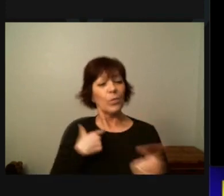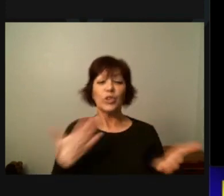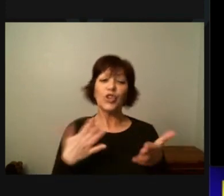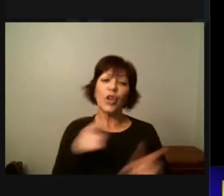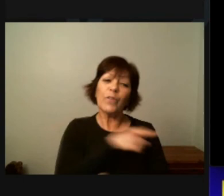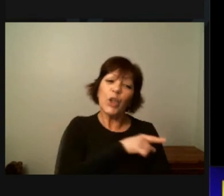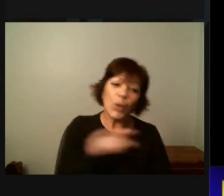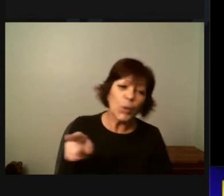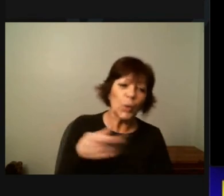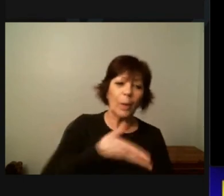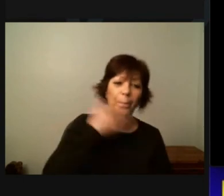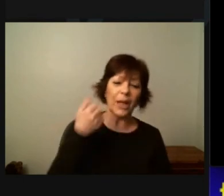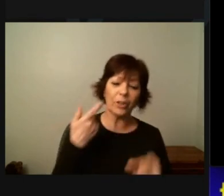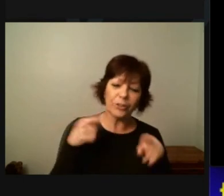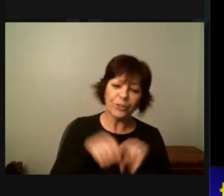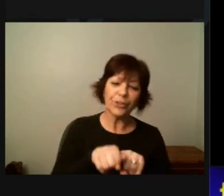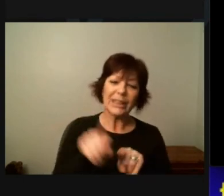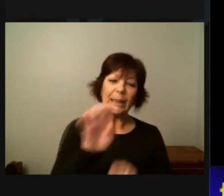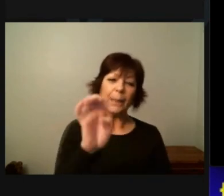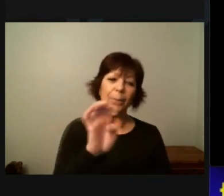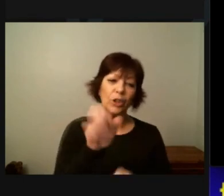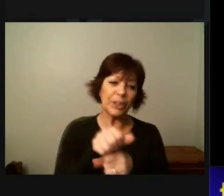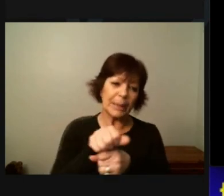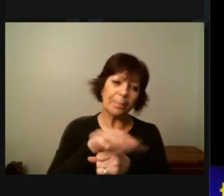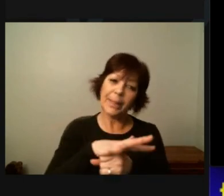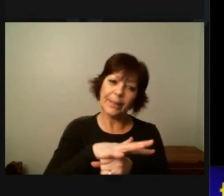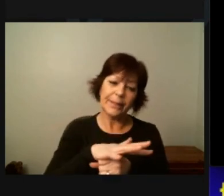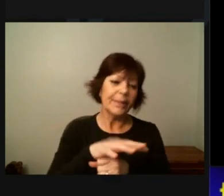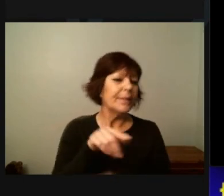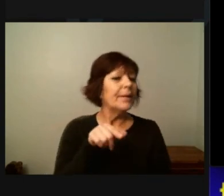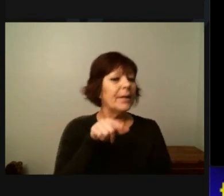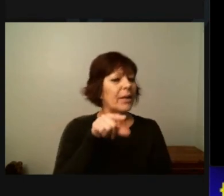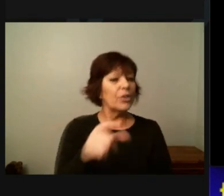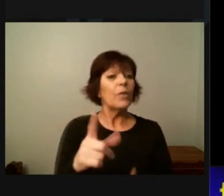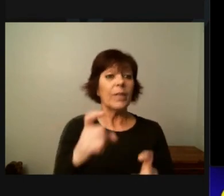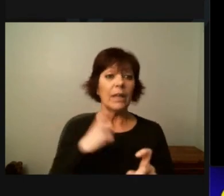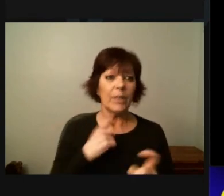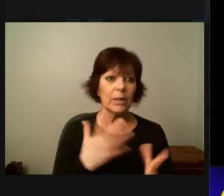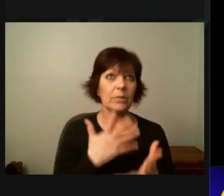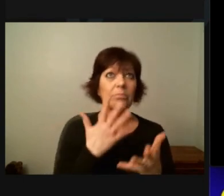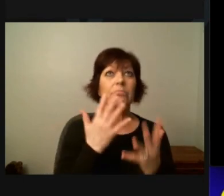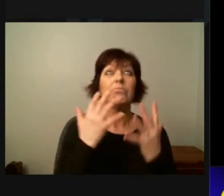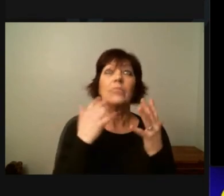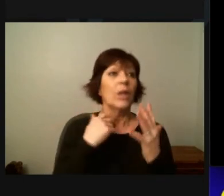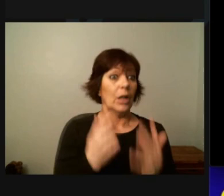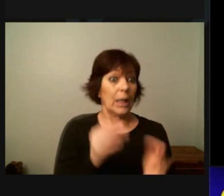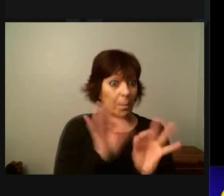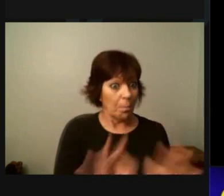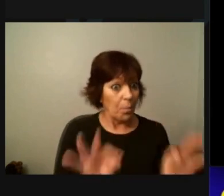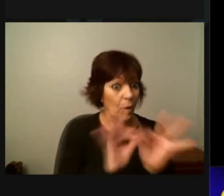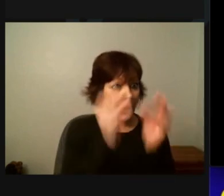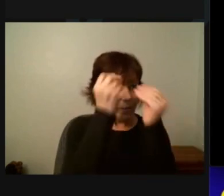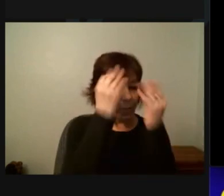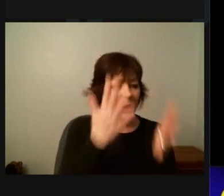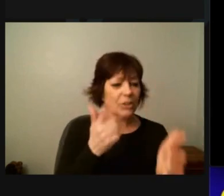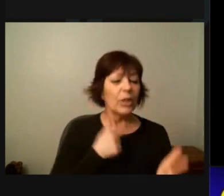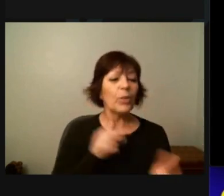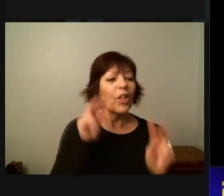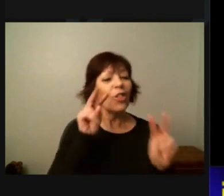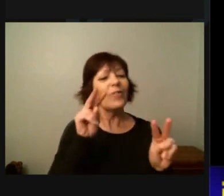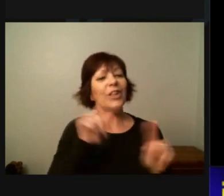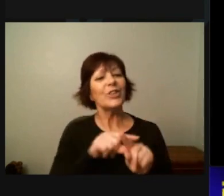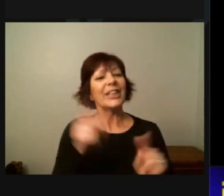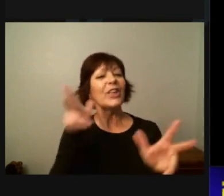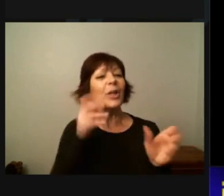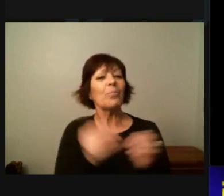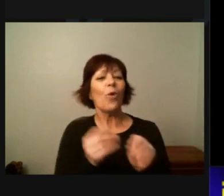during this emergency pandemic. You've given us invaluable input, and we look forward to getting more from you. So thank